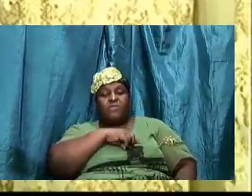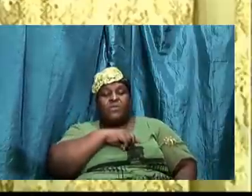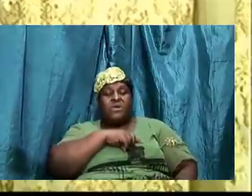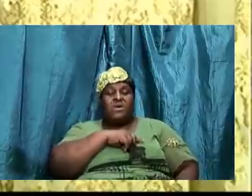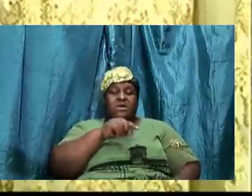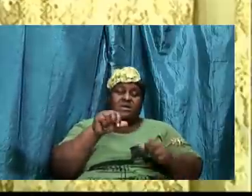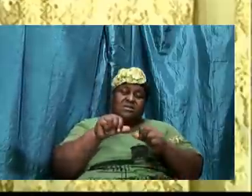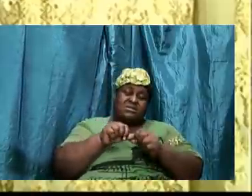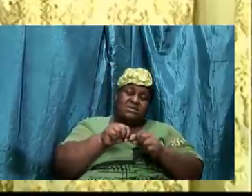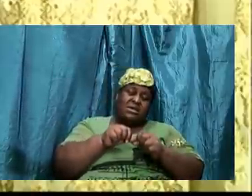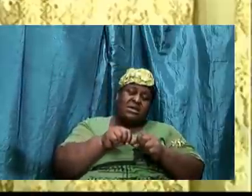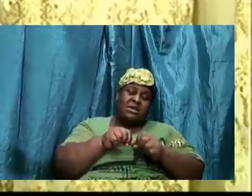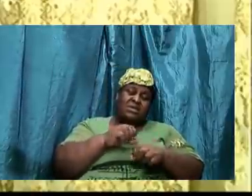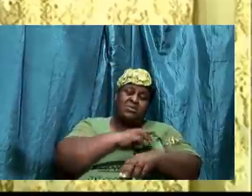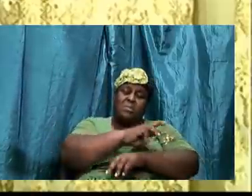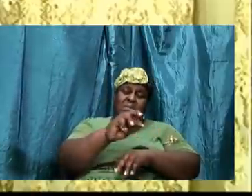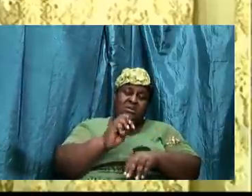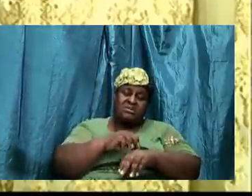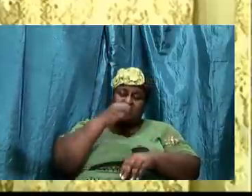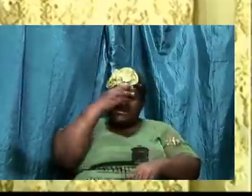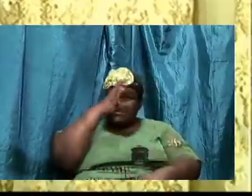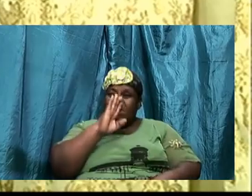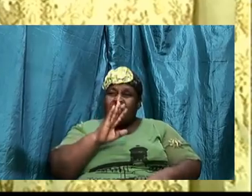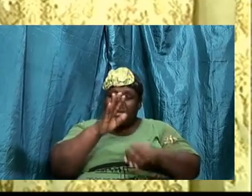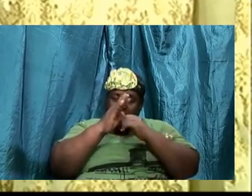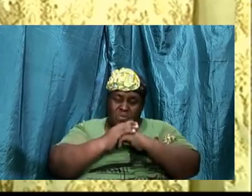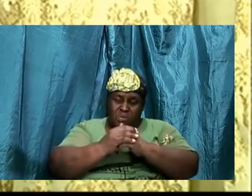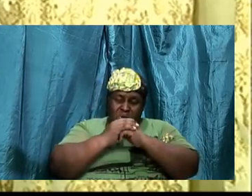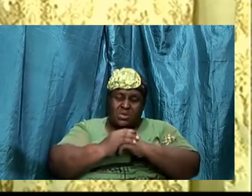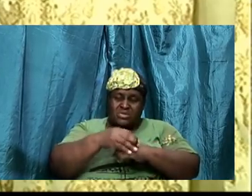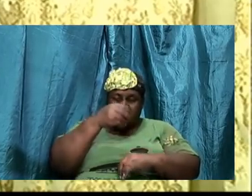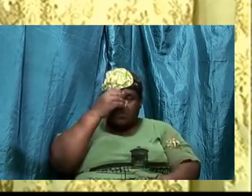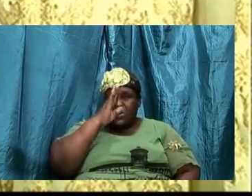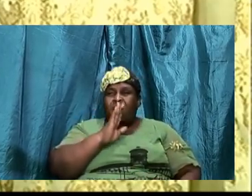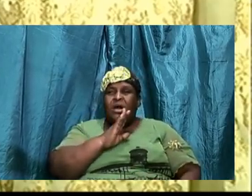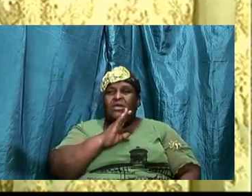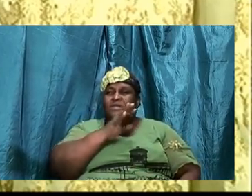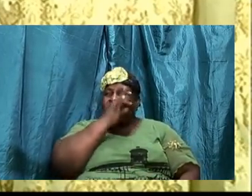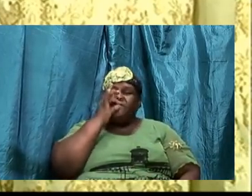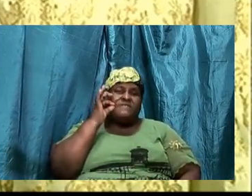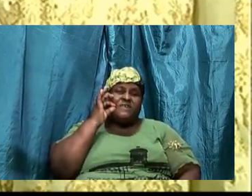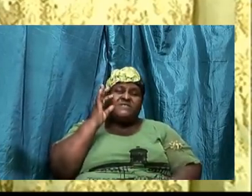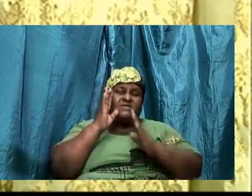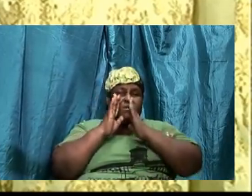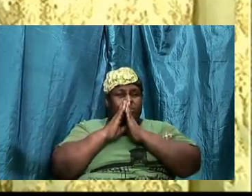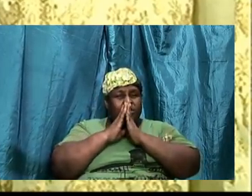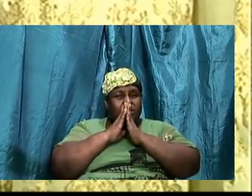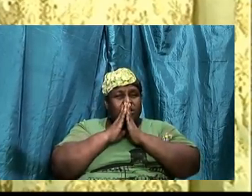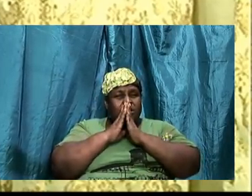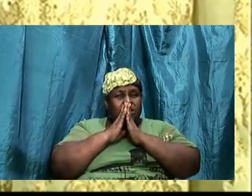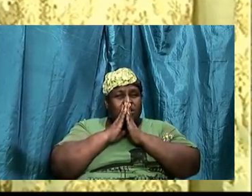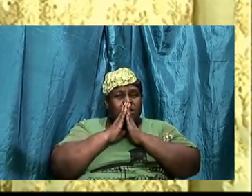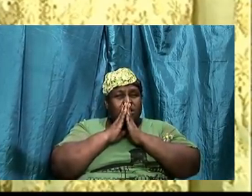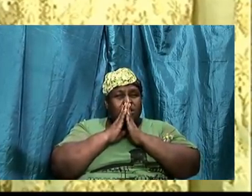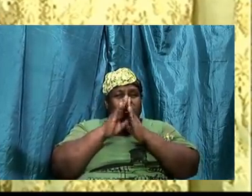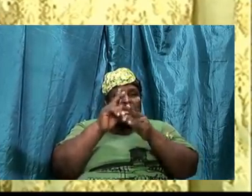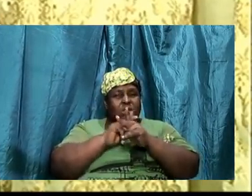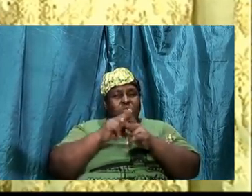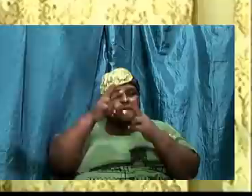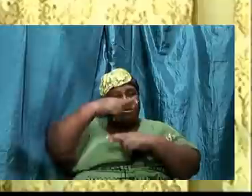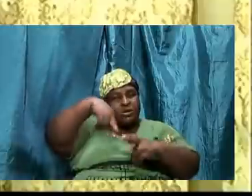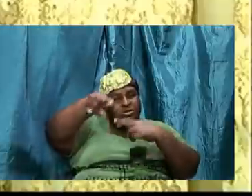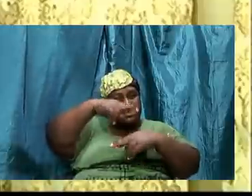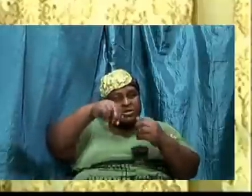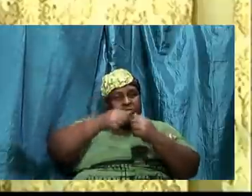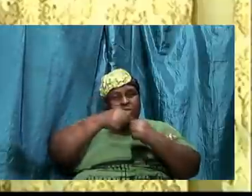minister to God, we spend the time to worship God, we spend the time to fast and to pray and to maintain a relationship with God,